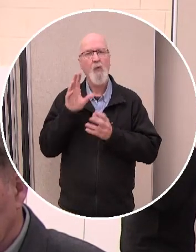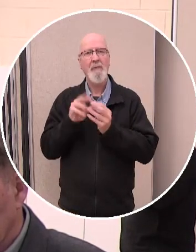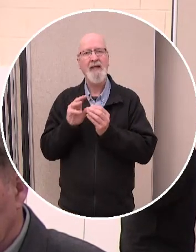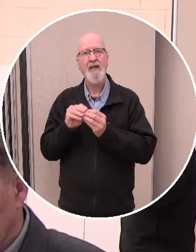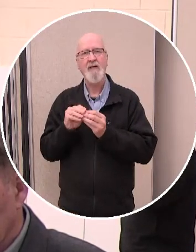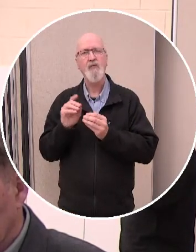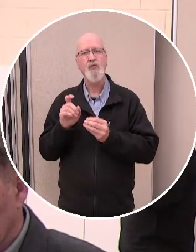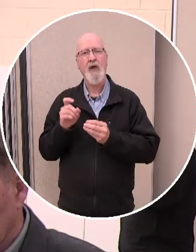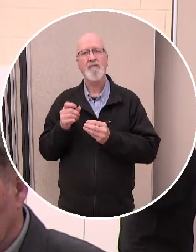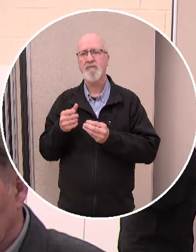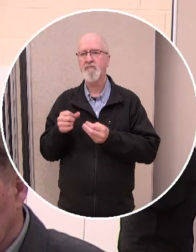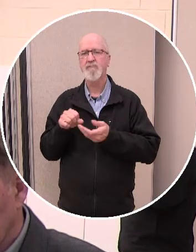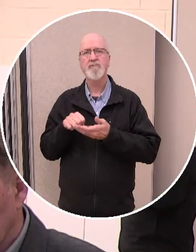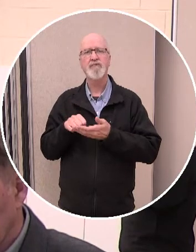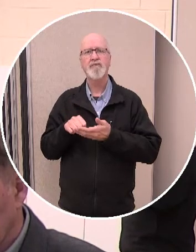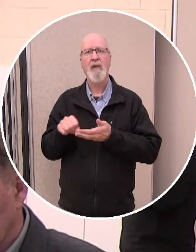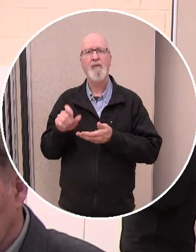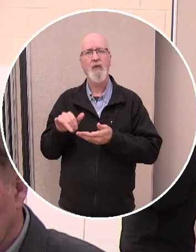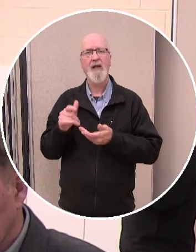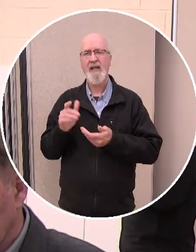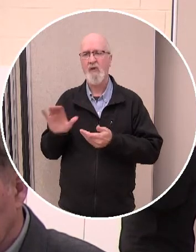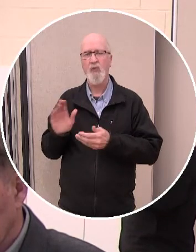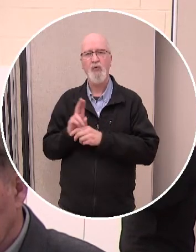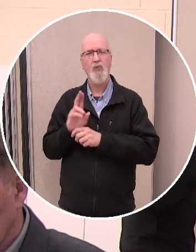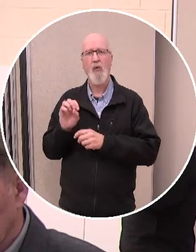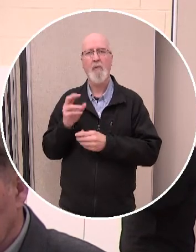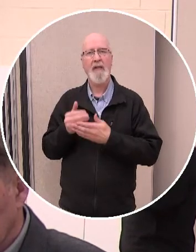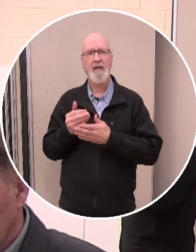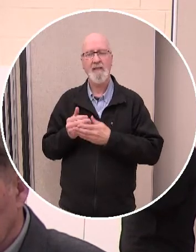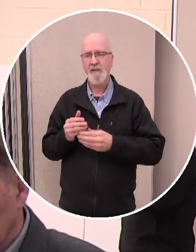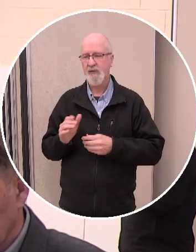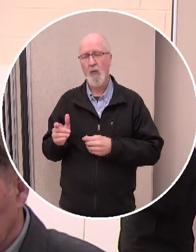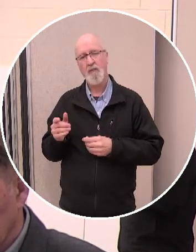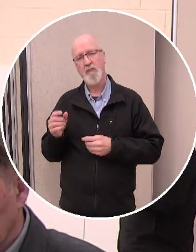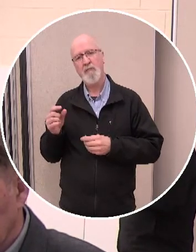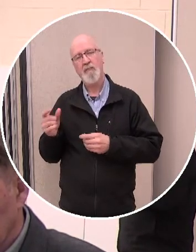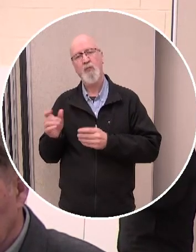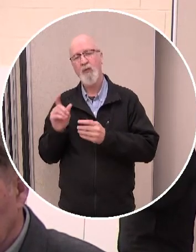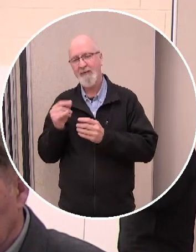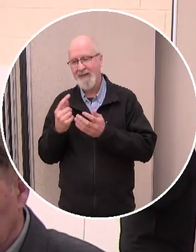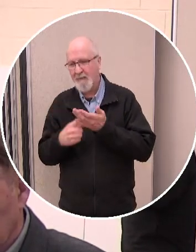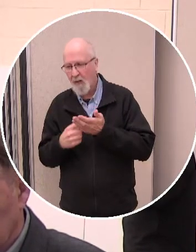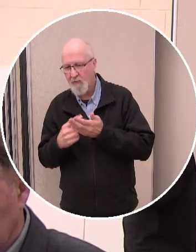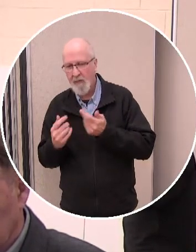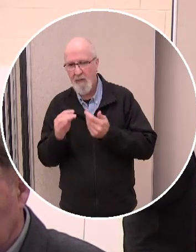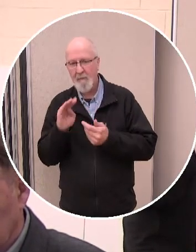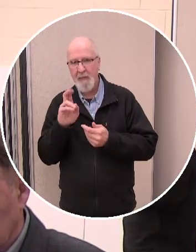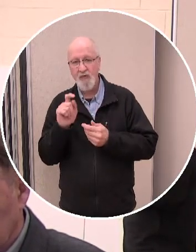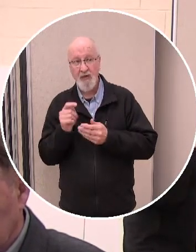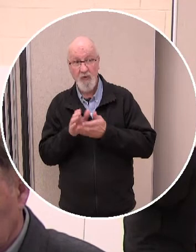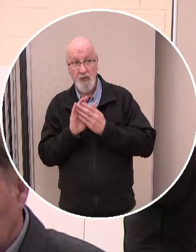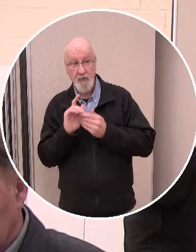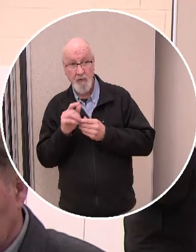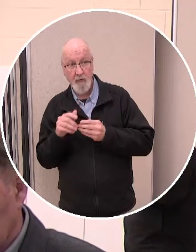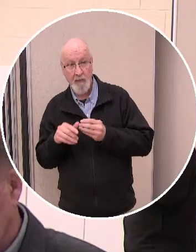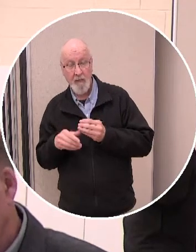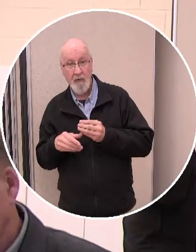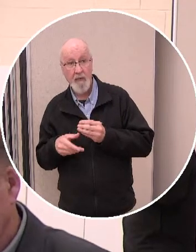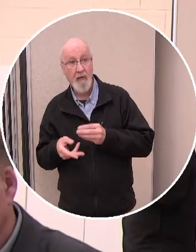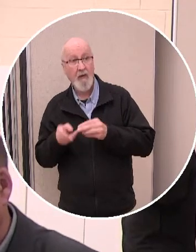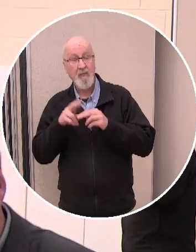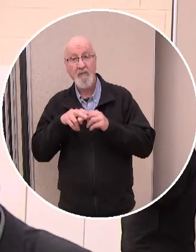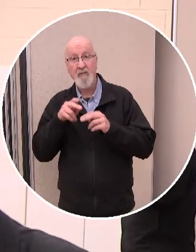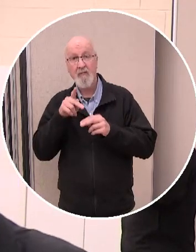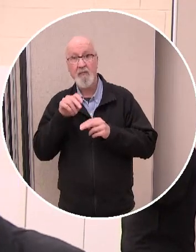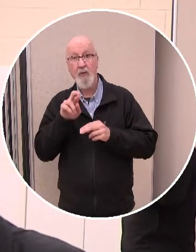either. Trustee Culleton asked if it was something that could be done through a budget request. So there's